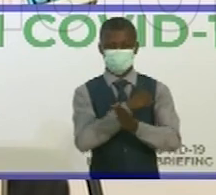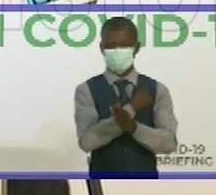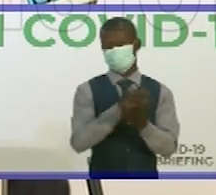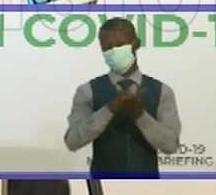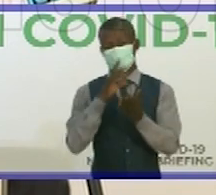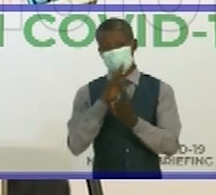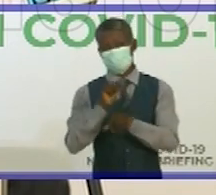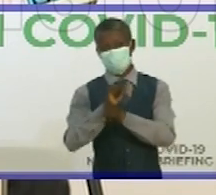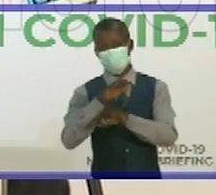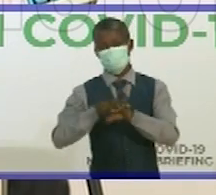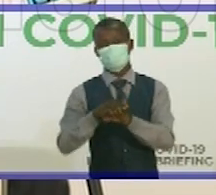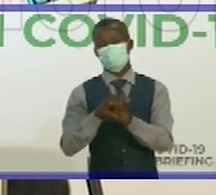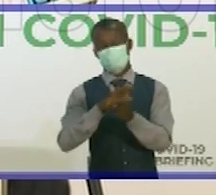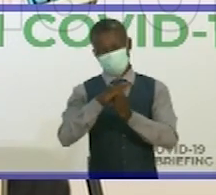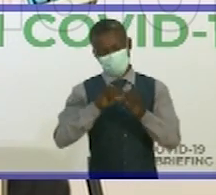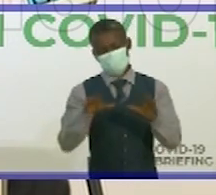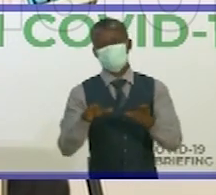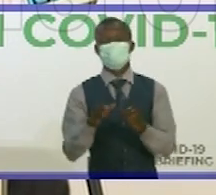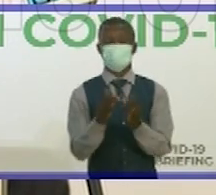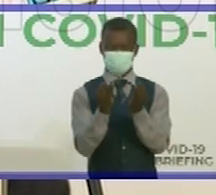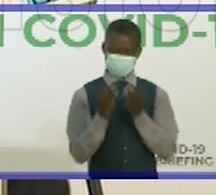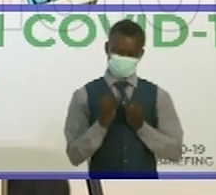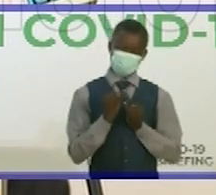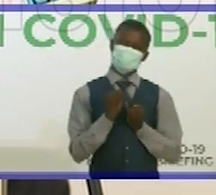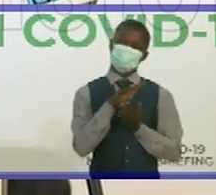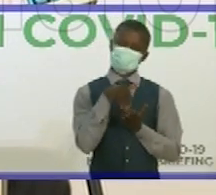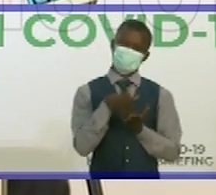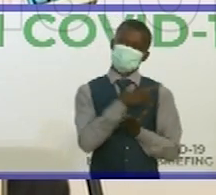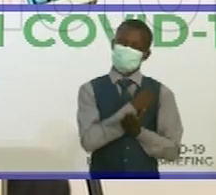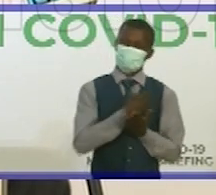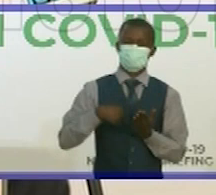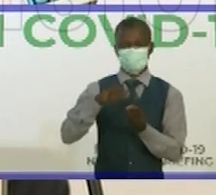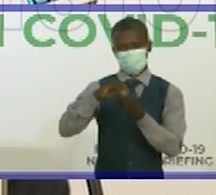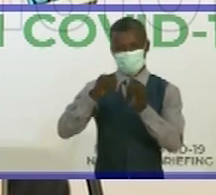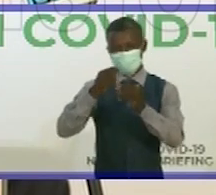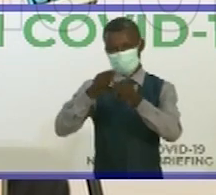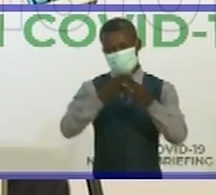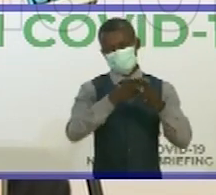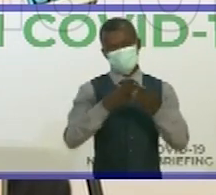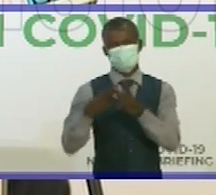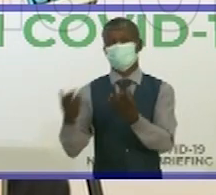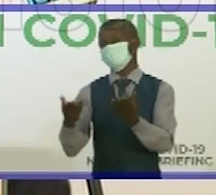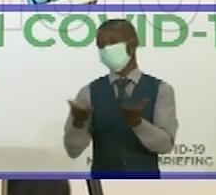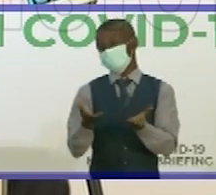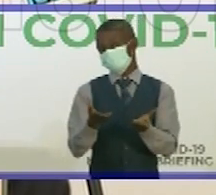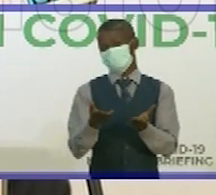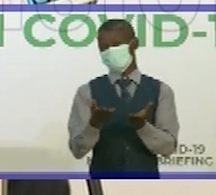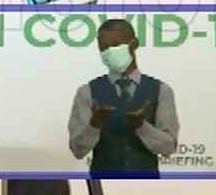COVID-19. Isolation hospitals, we are told, we've named them here before many times. Those are the only ones taking care